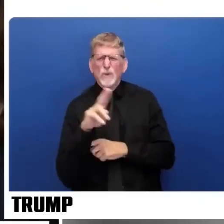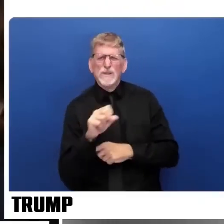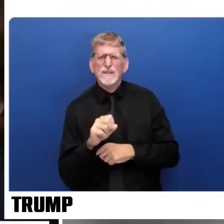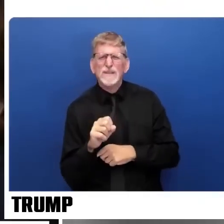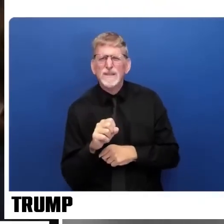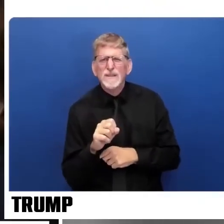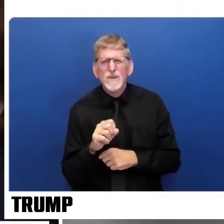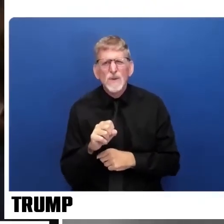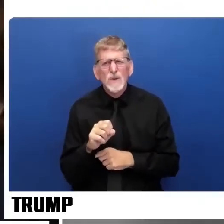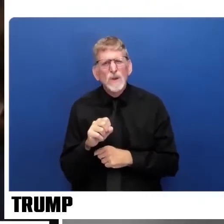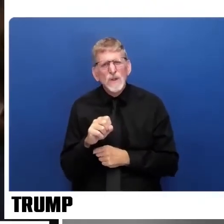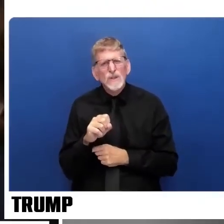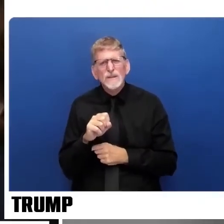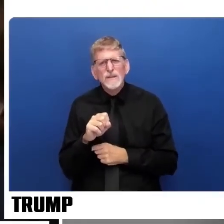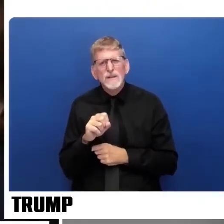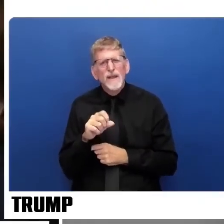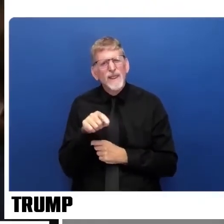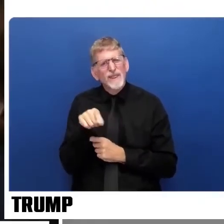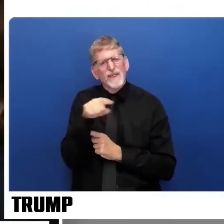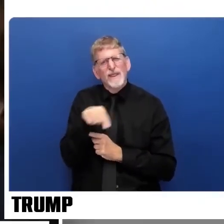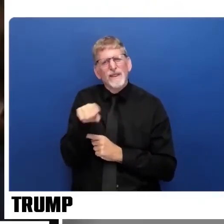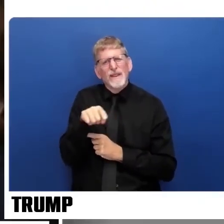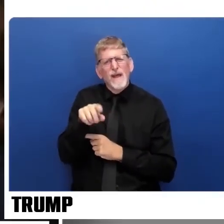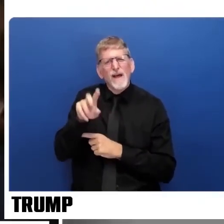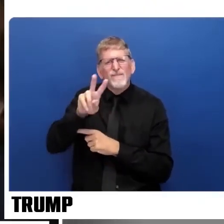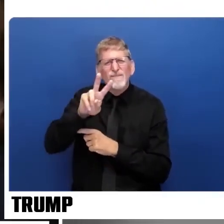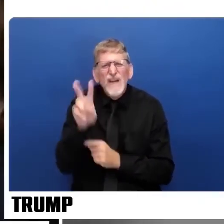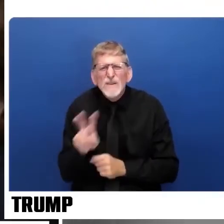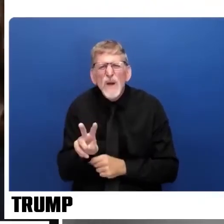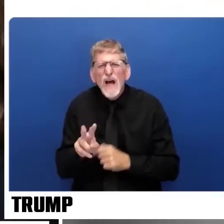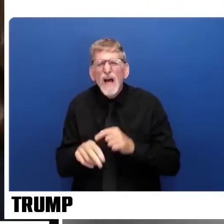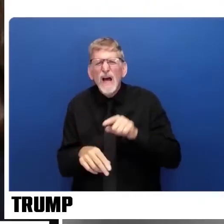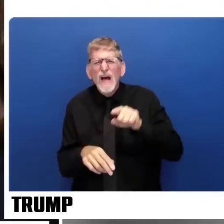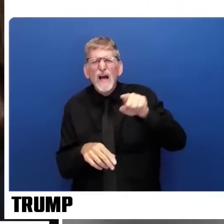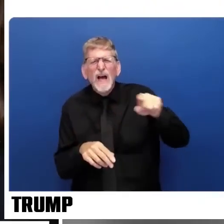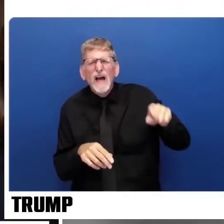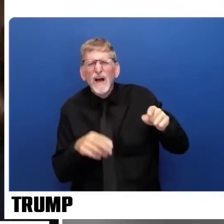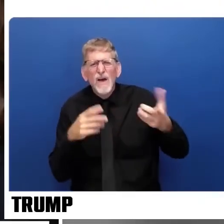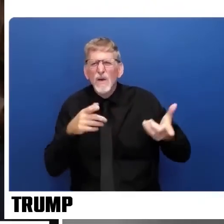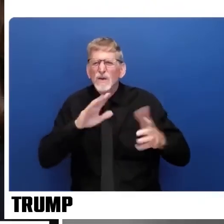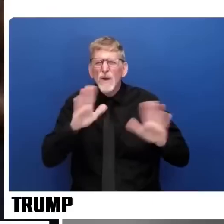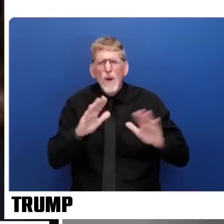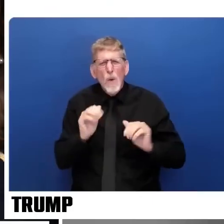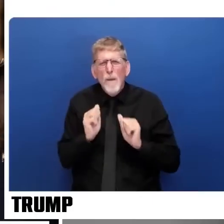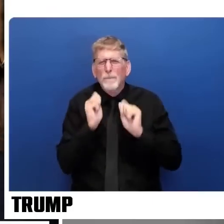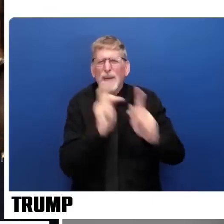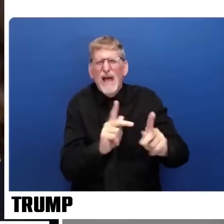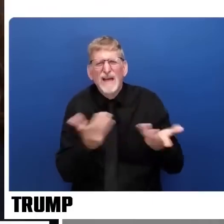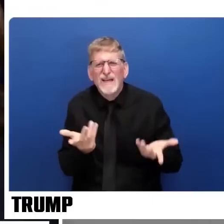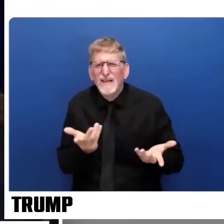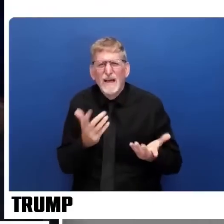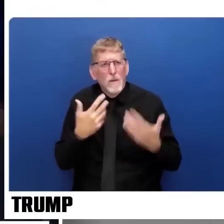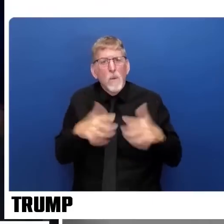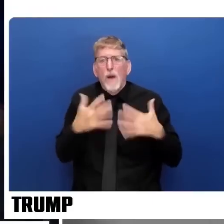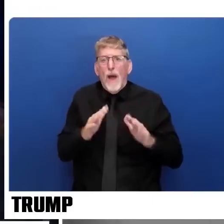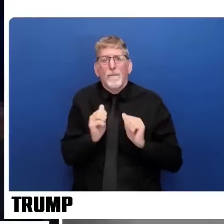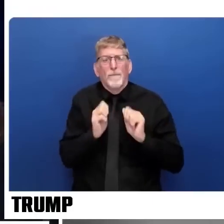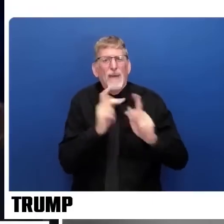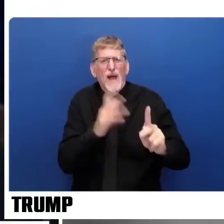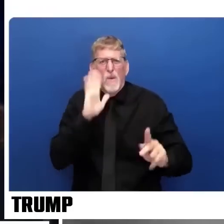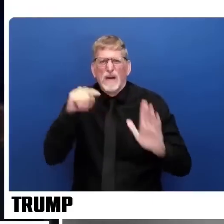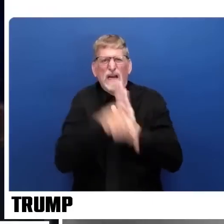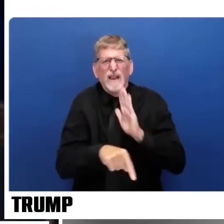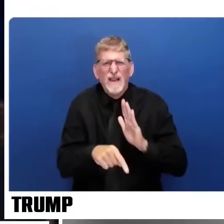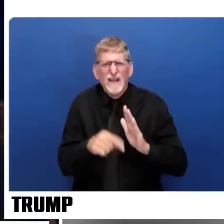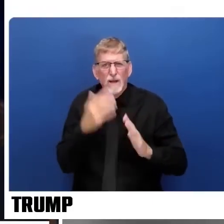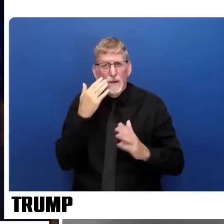by their countries like Venezuela, don't ever come back or we're going to kill you. Do you know that crime in Venezuela and crime